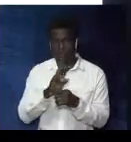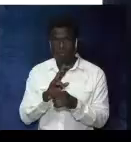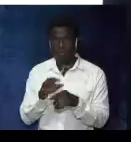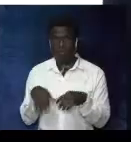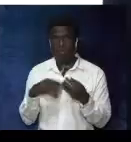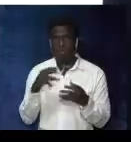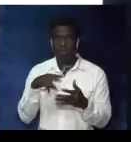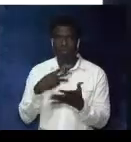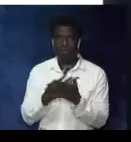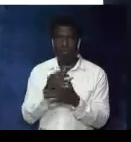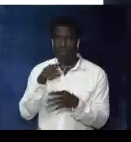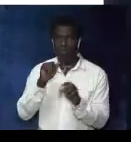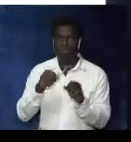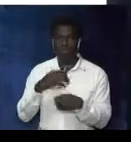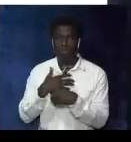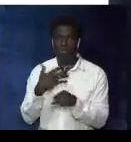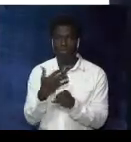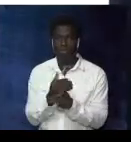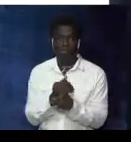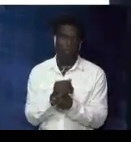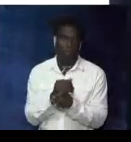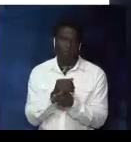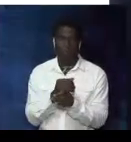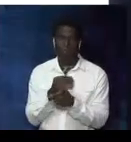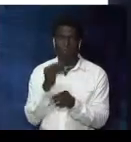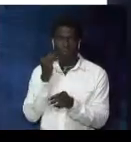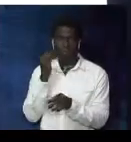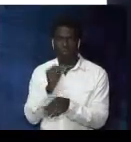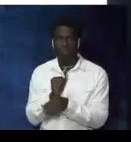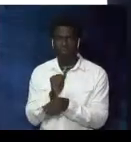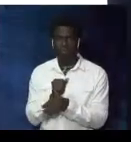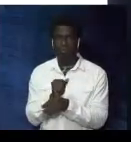How well you can make researches.